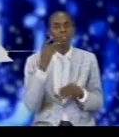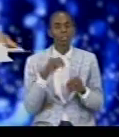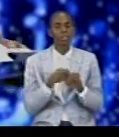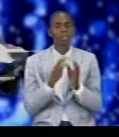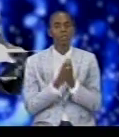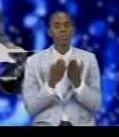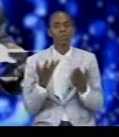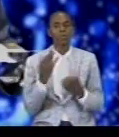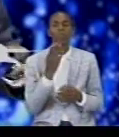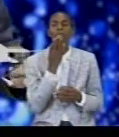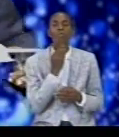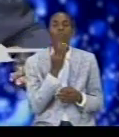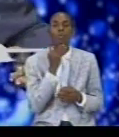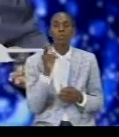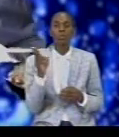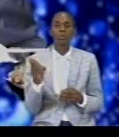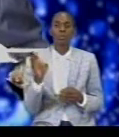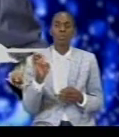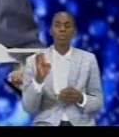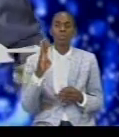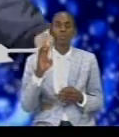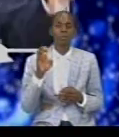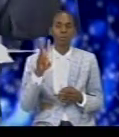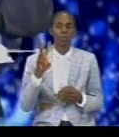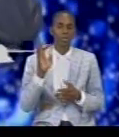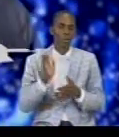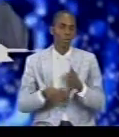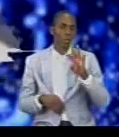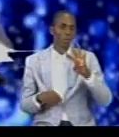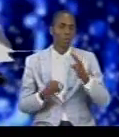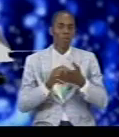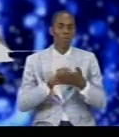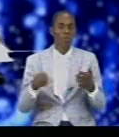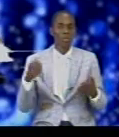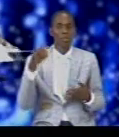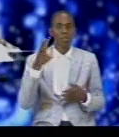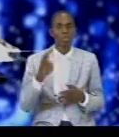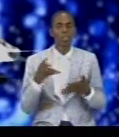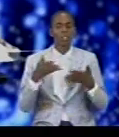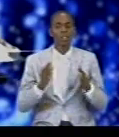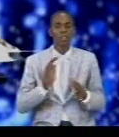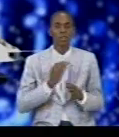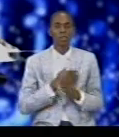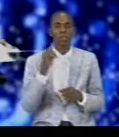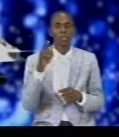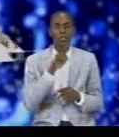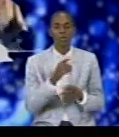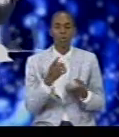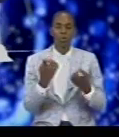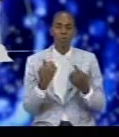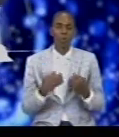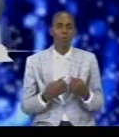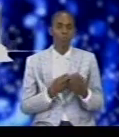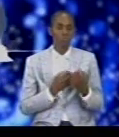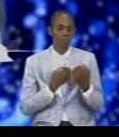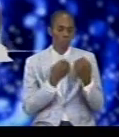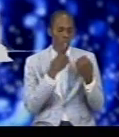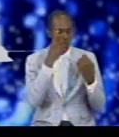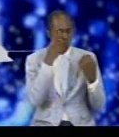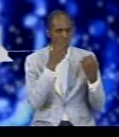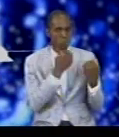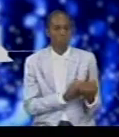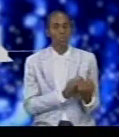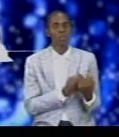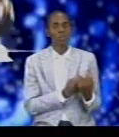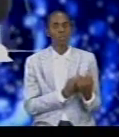verse 16. There we are enjoined. Let us therefore come boldly. Are you a believer? Always come